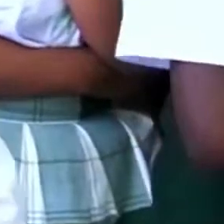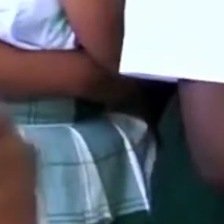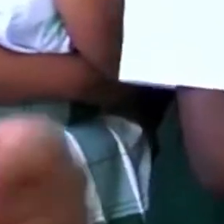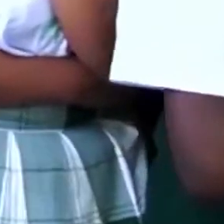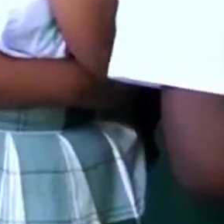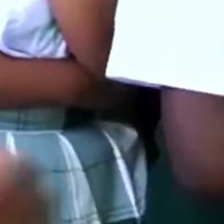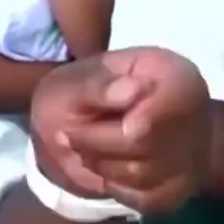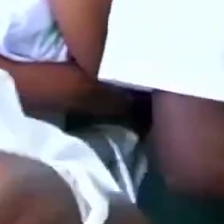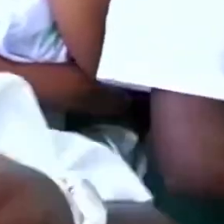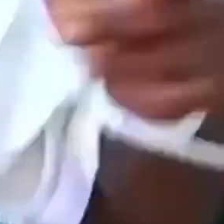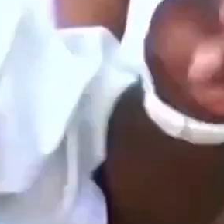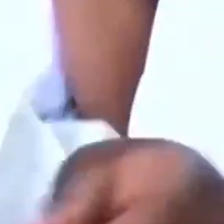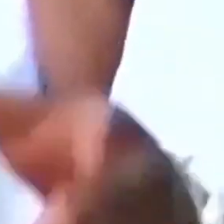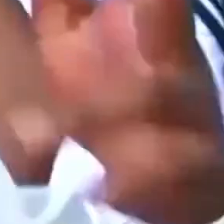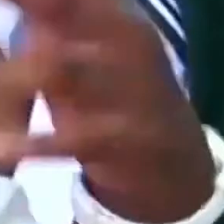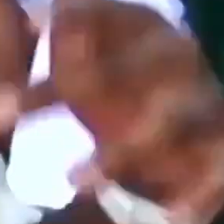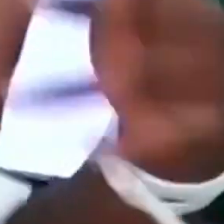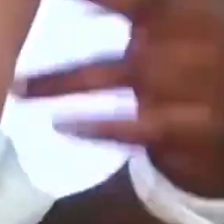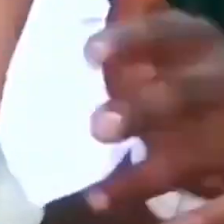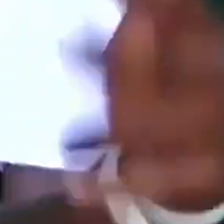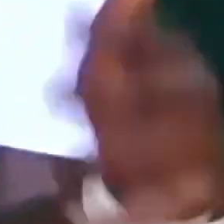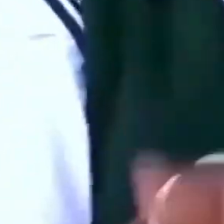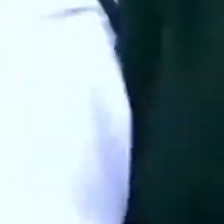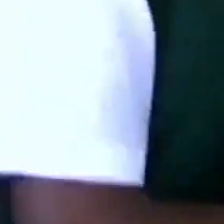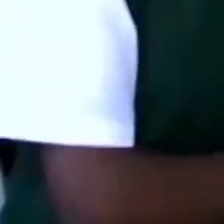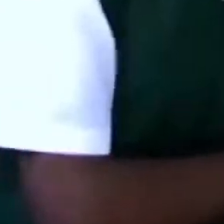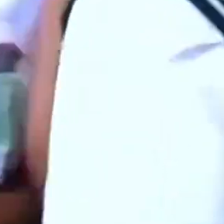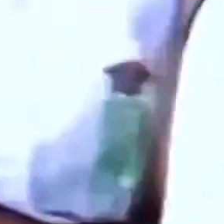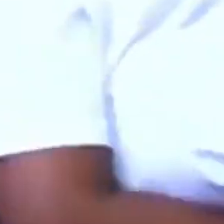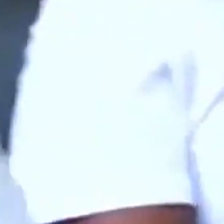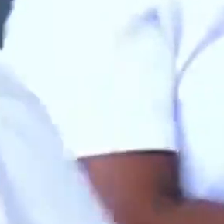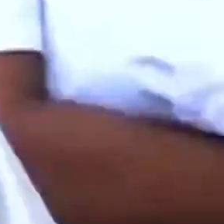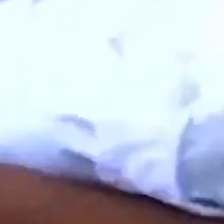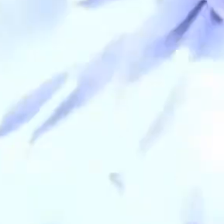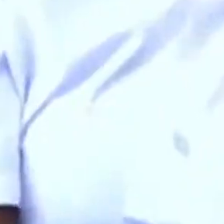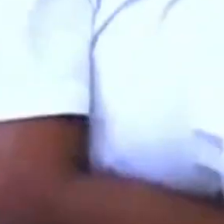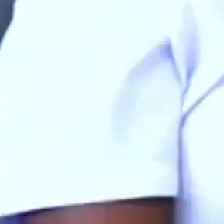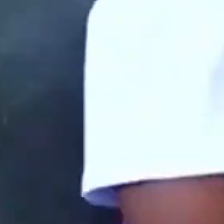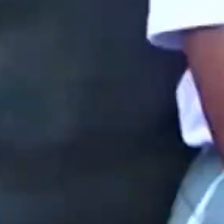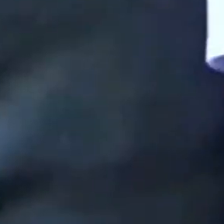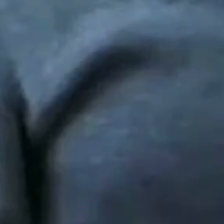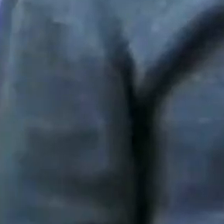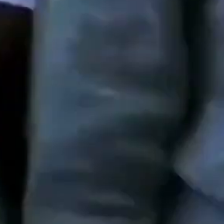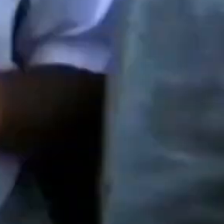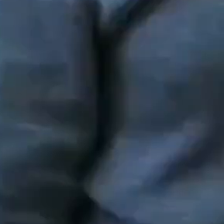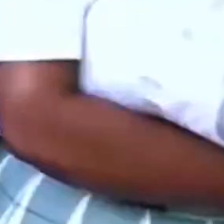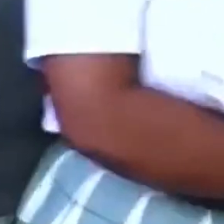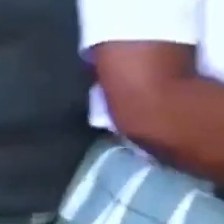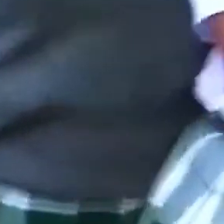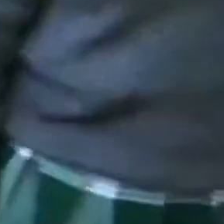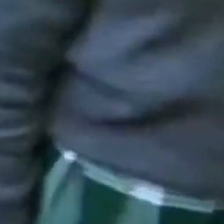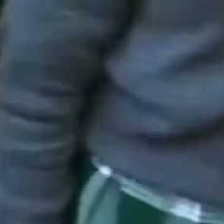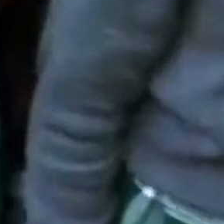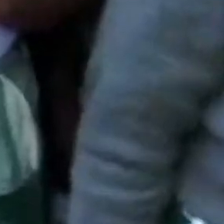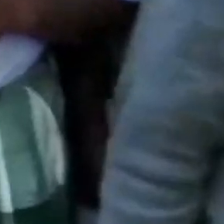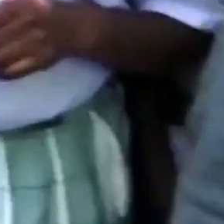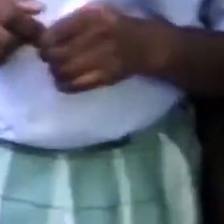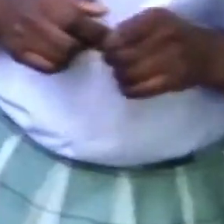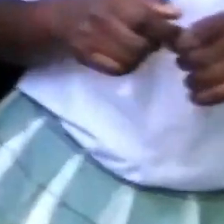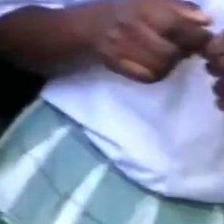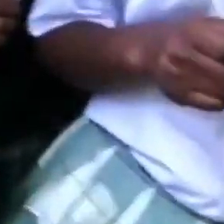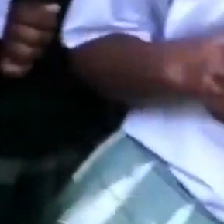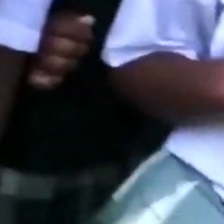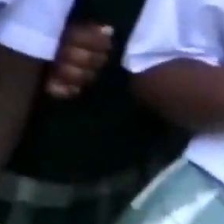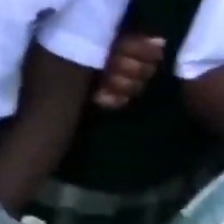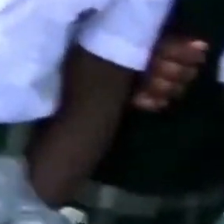Rasha piga shada kuna giza. Siki nice tujinise weke story. Kata maji pia shada ligona nasio nikosa msupo si stress. Kama